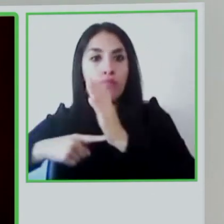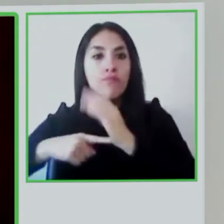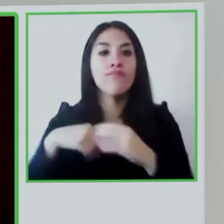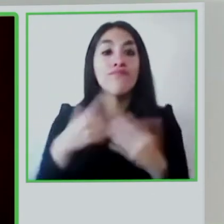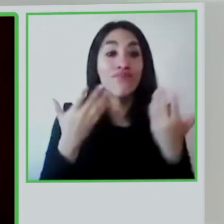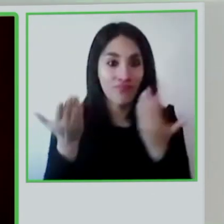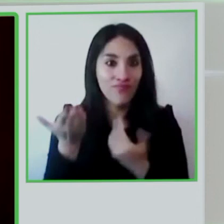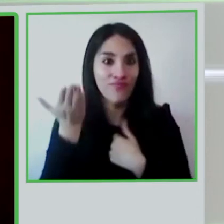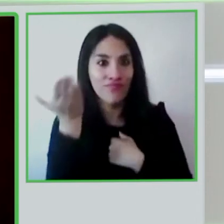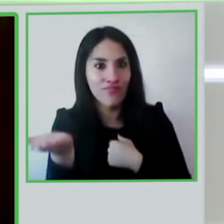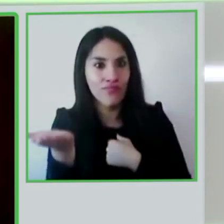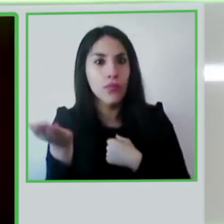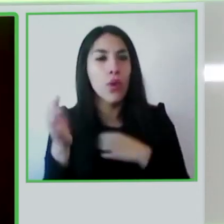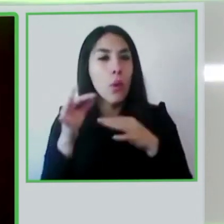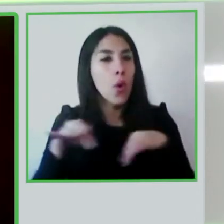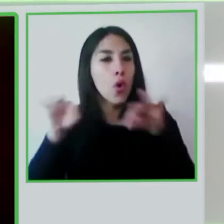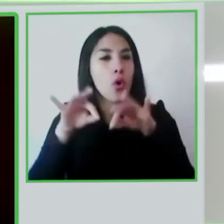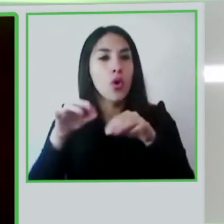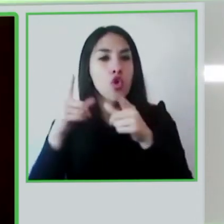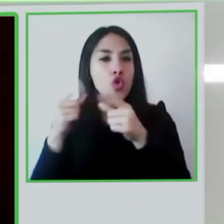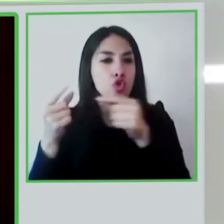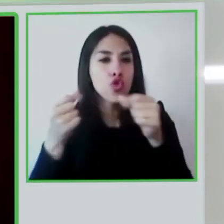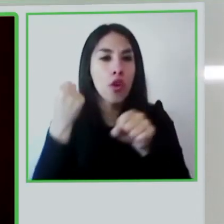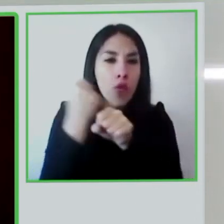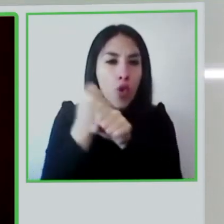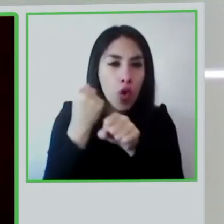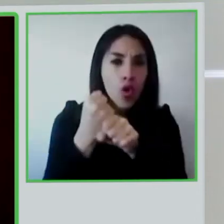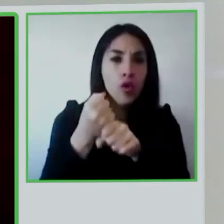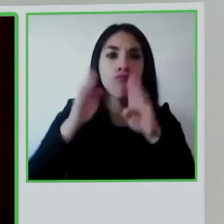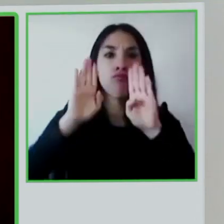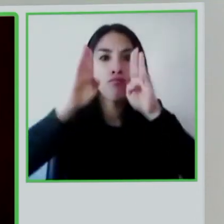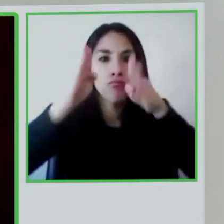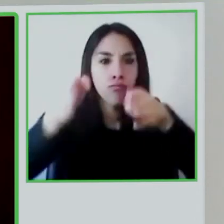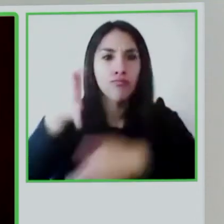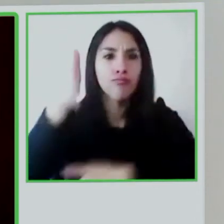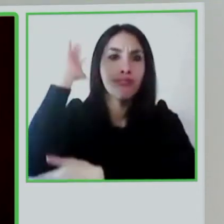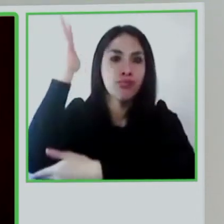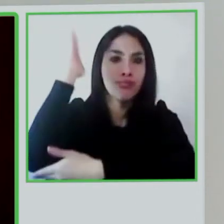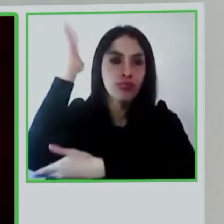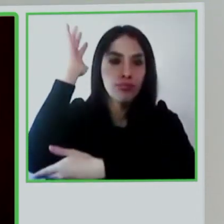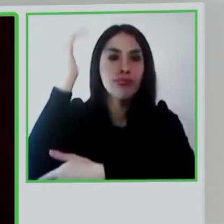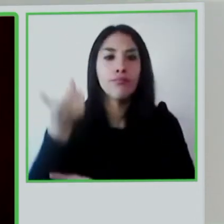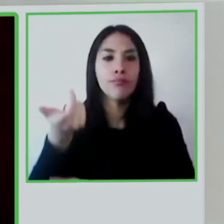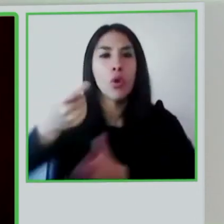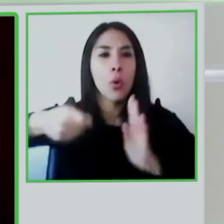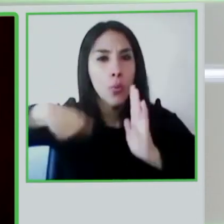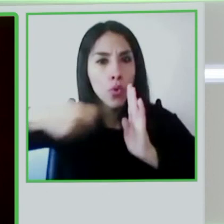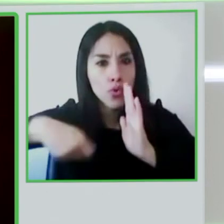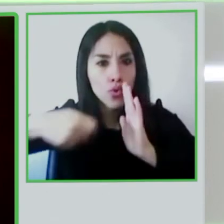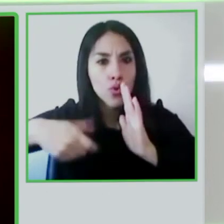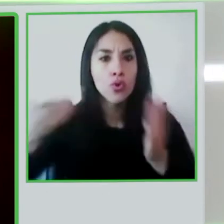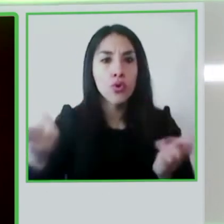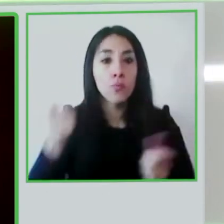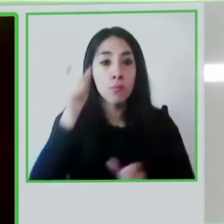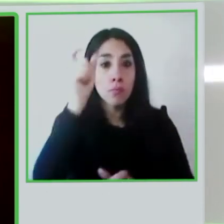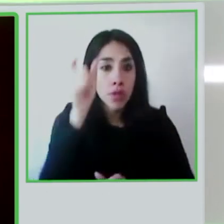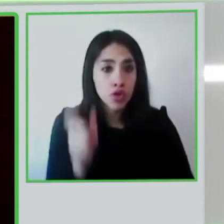mentorship, training for people with disability. Whenever you see